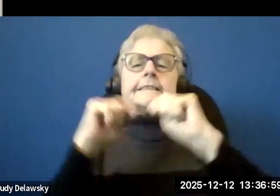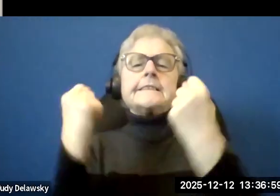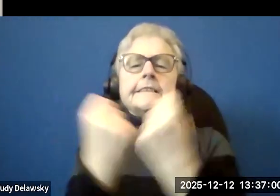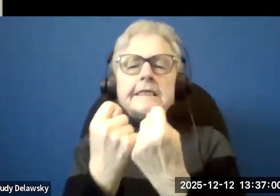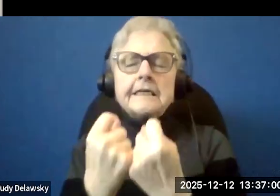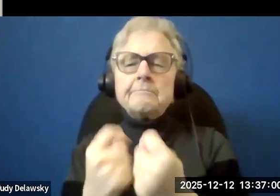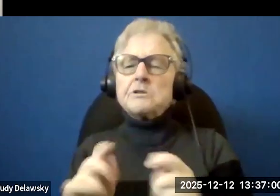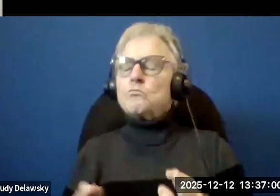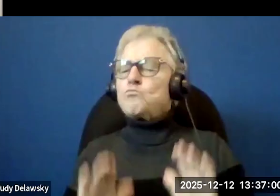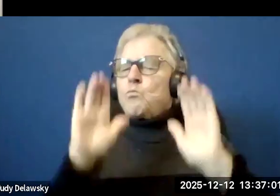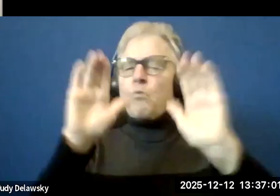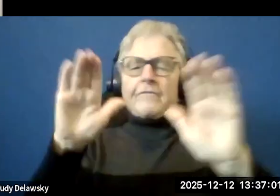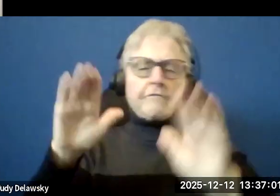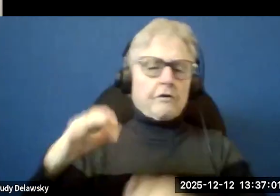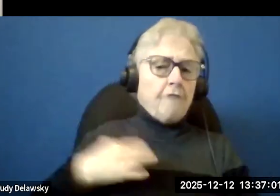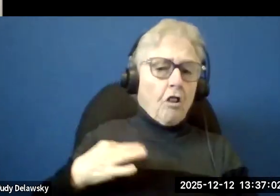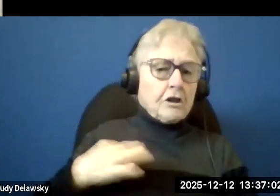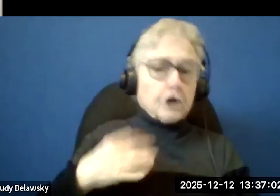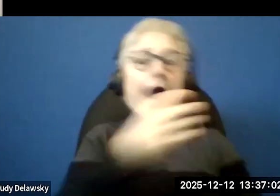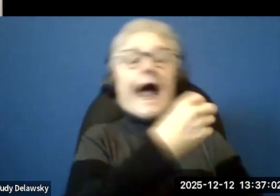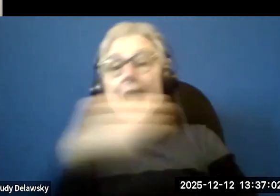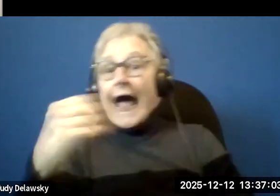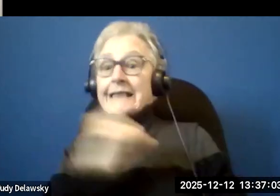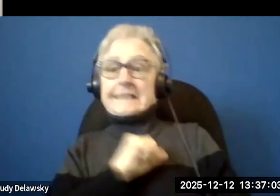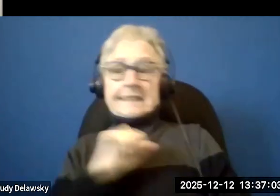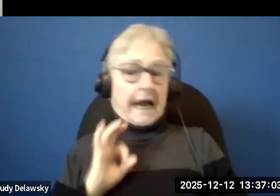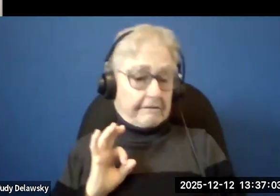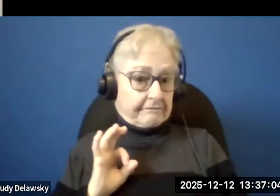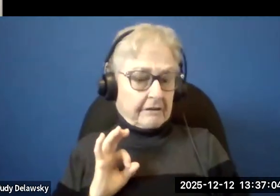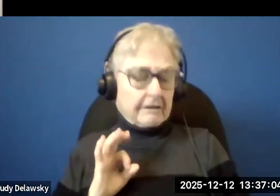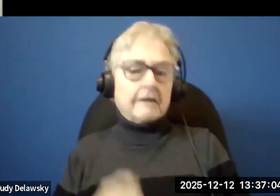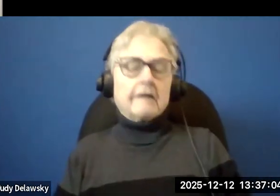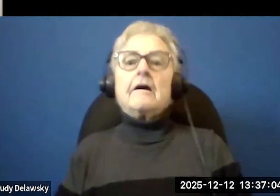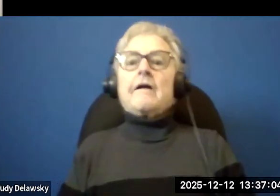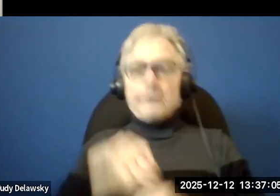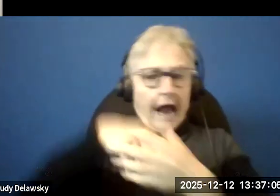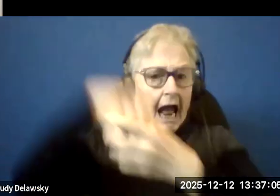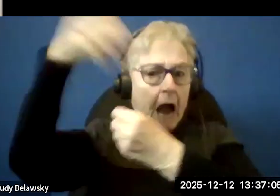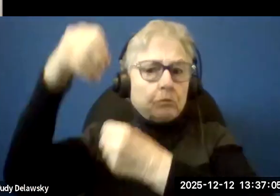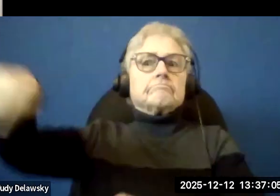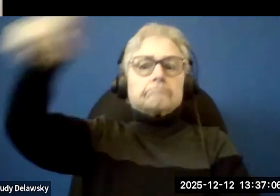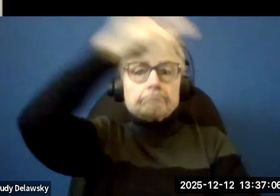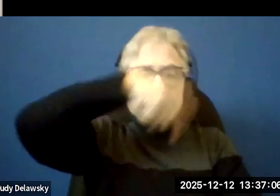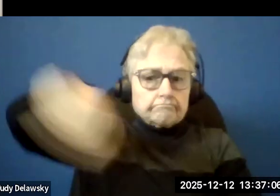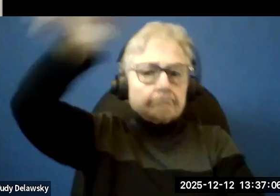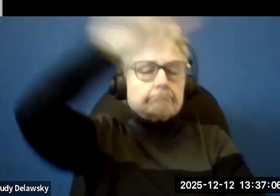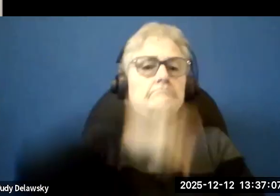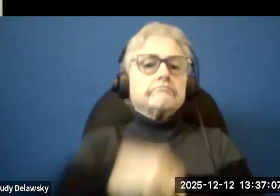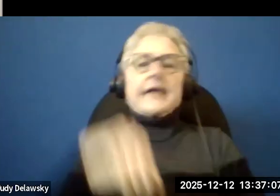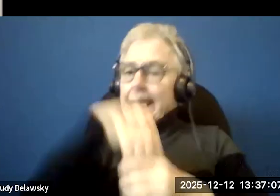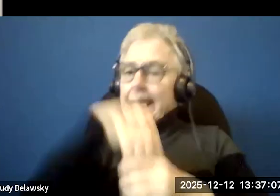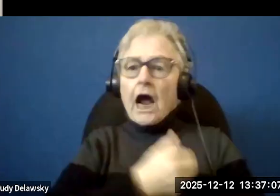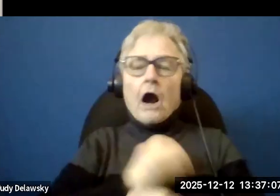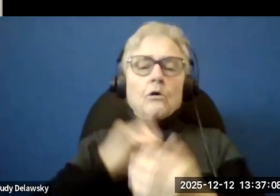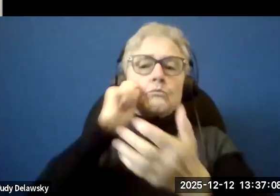fantastic volunteers and staff who are what we would say is in the field, who are, at our reception center, they're at